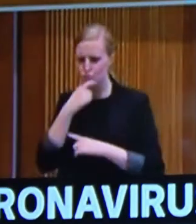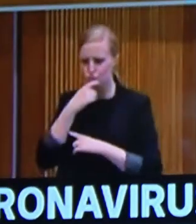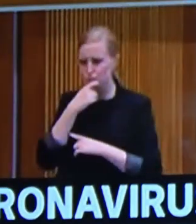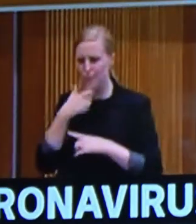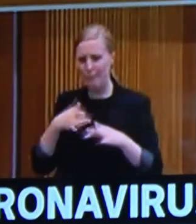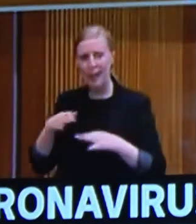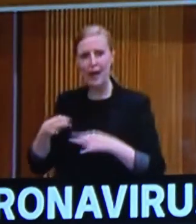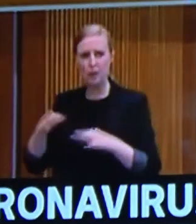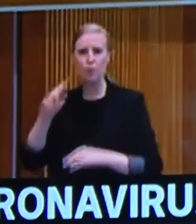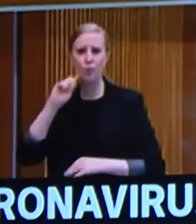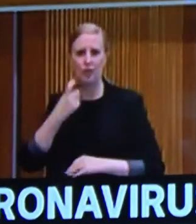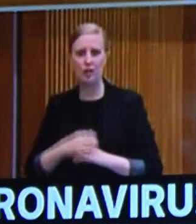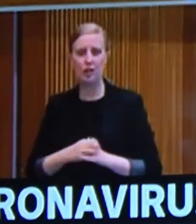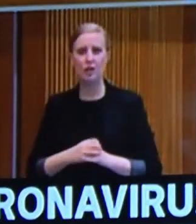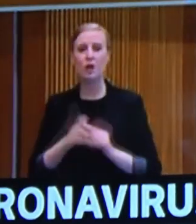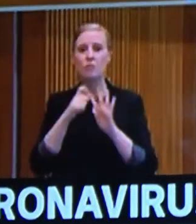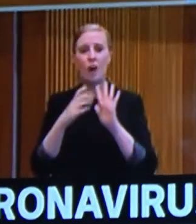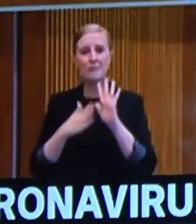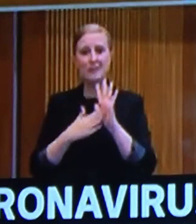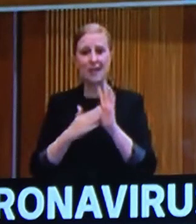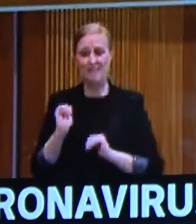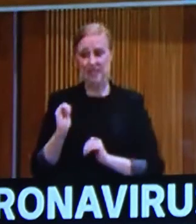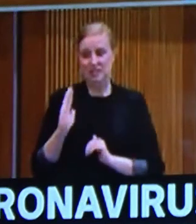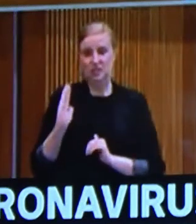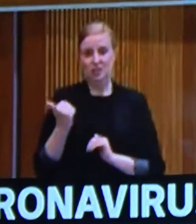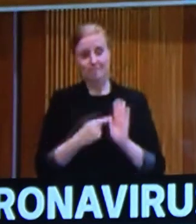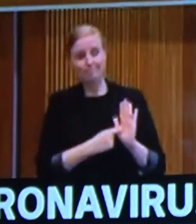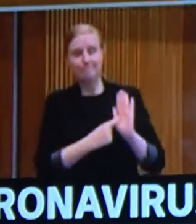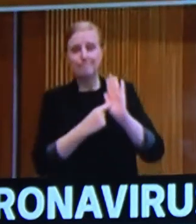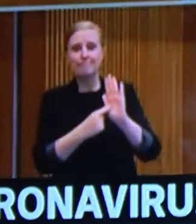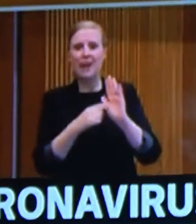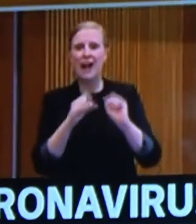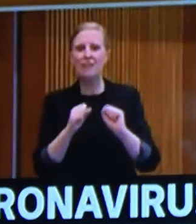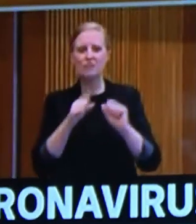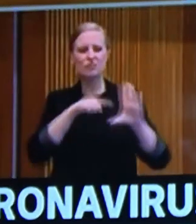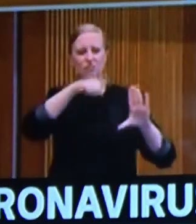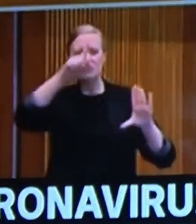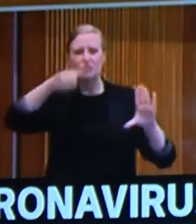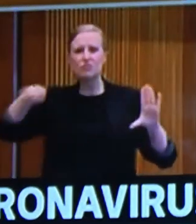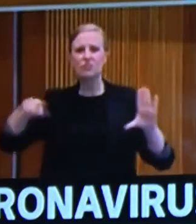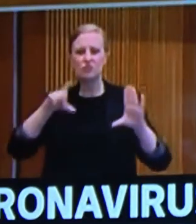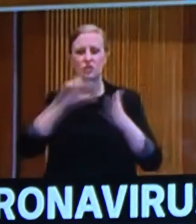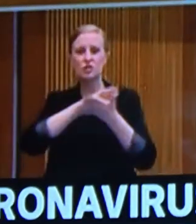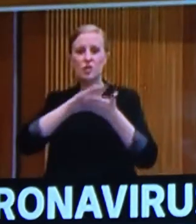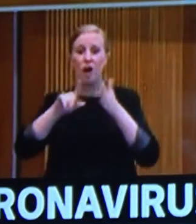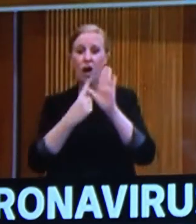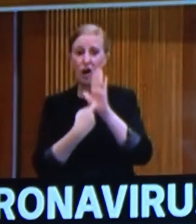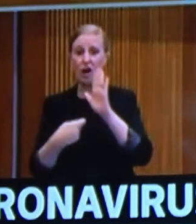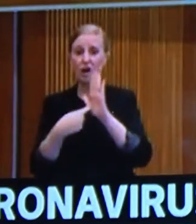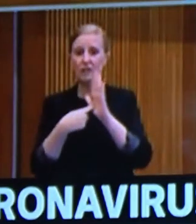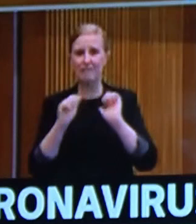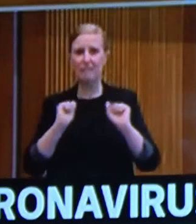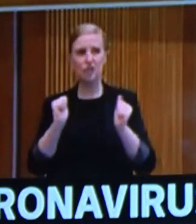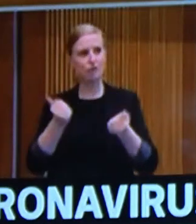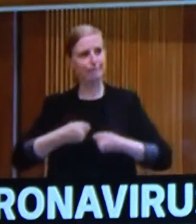released the modelling in terms of the charts and made that available to the country, and that was the range. What they are doing now is